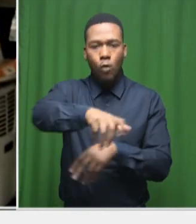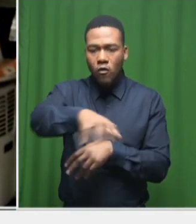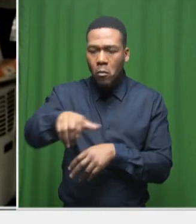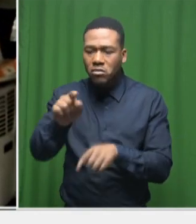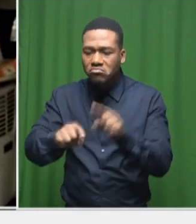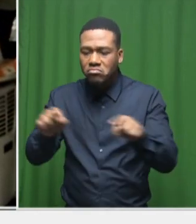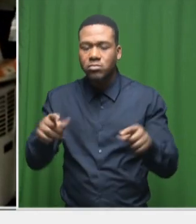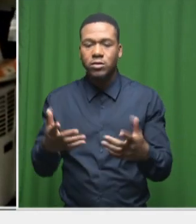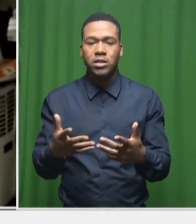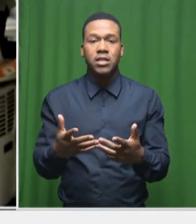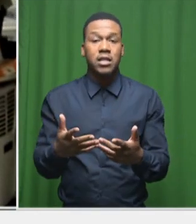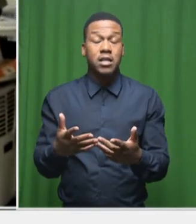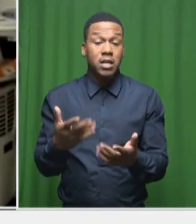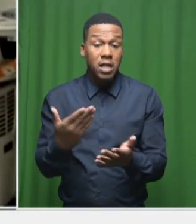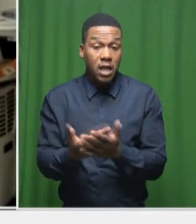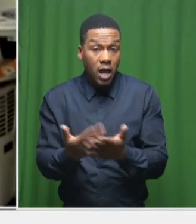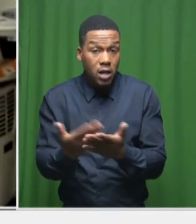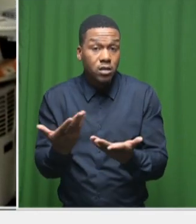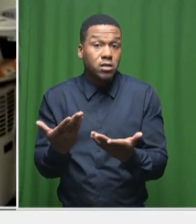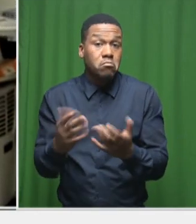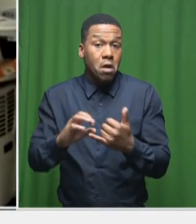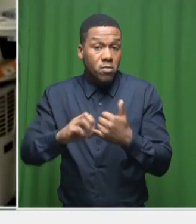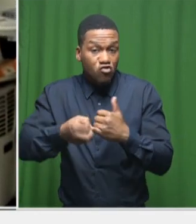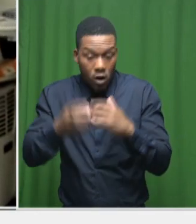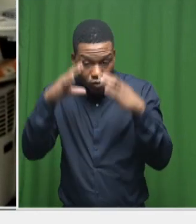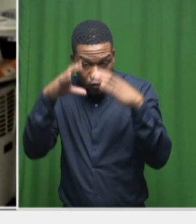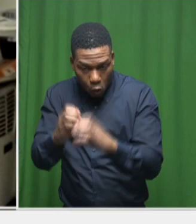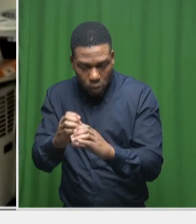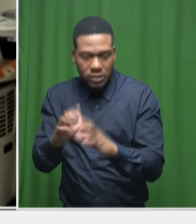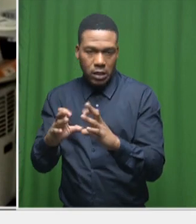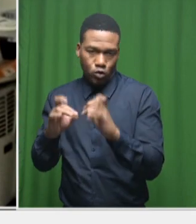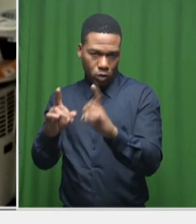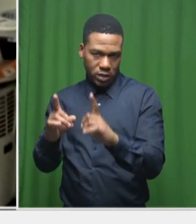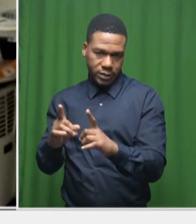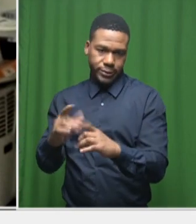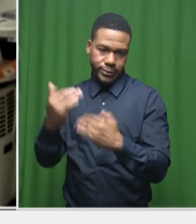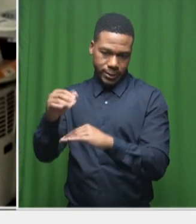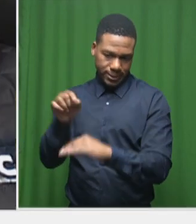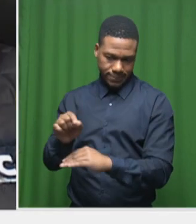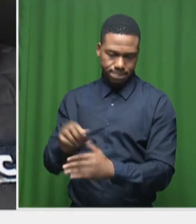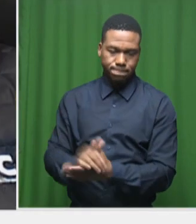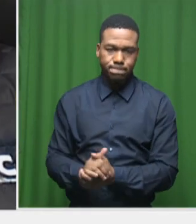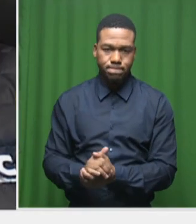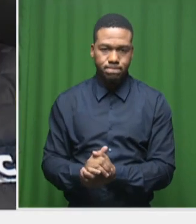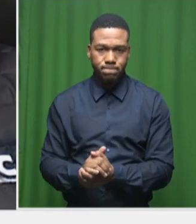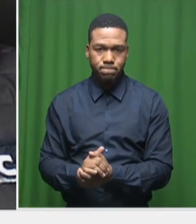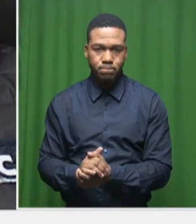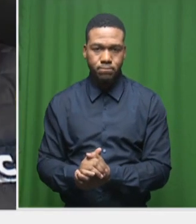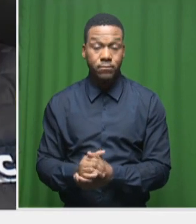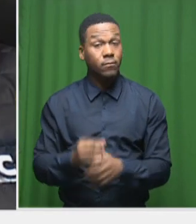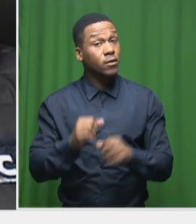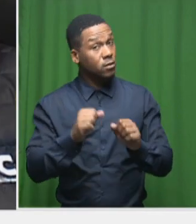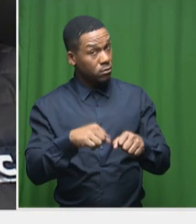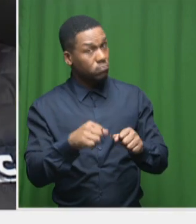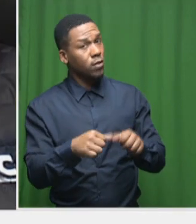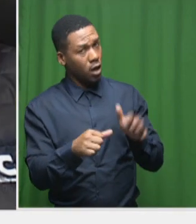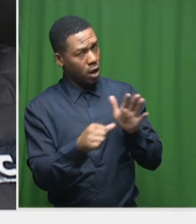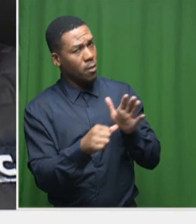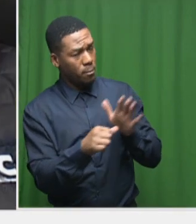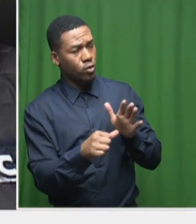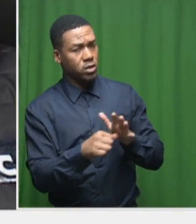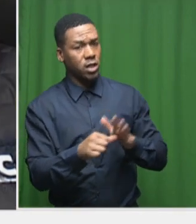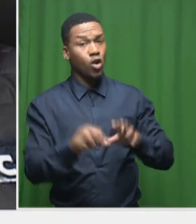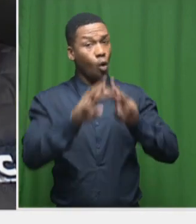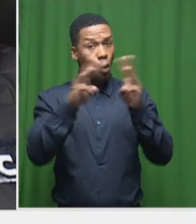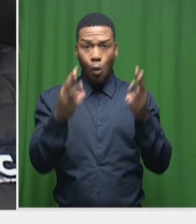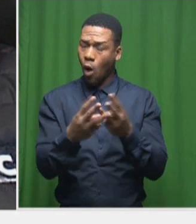or in terms of focusing in the education sector. Yeah, and so important because, you know, the world is moving at a